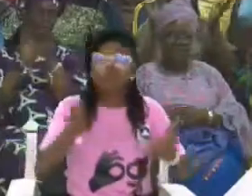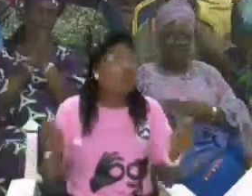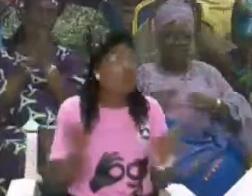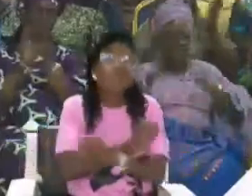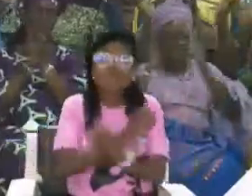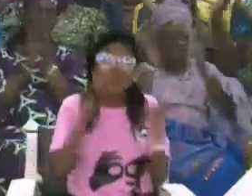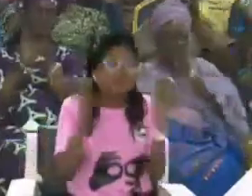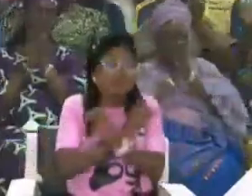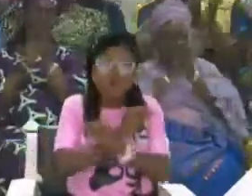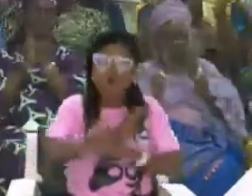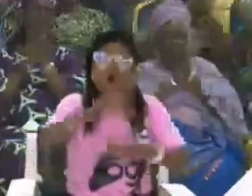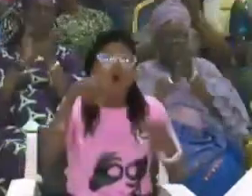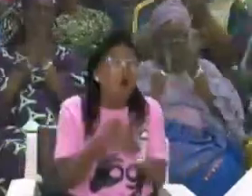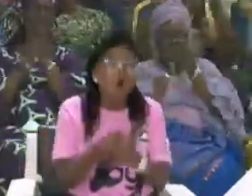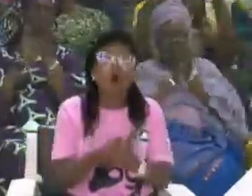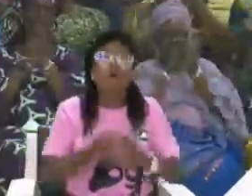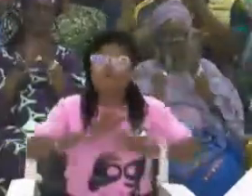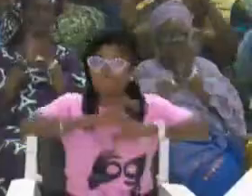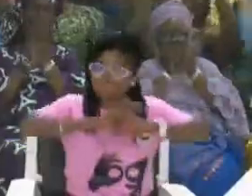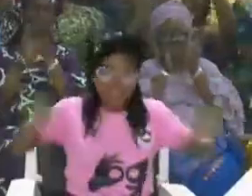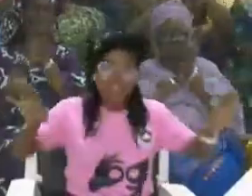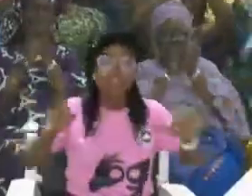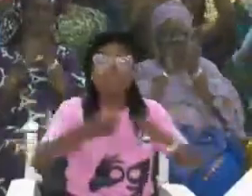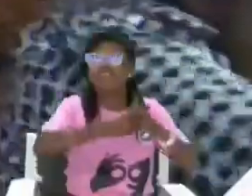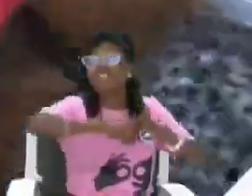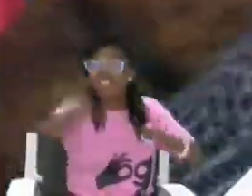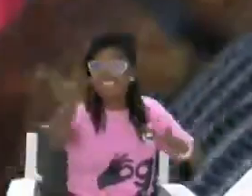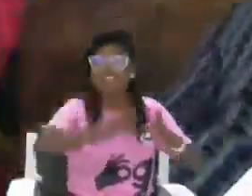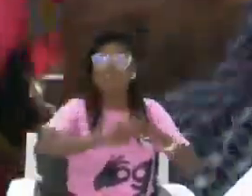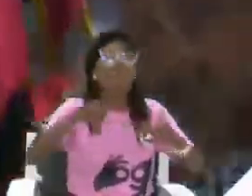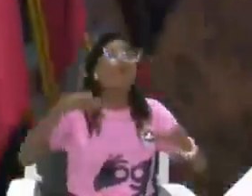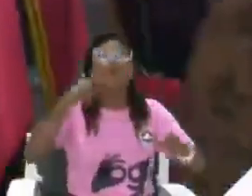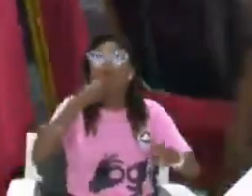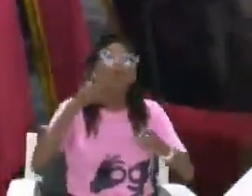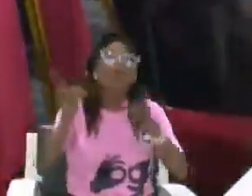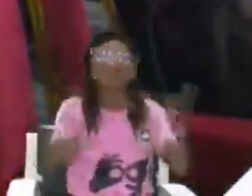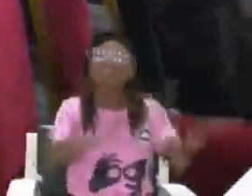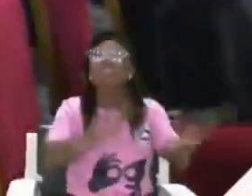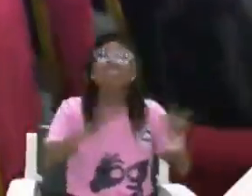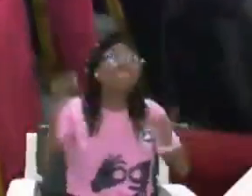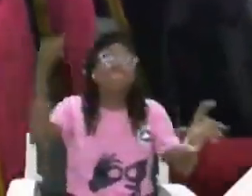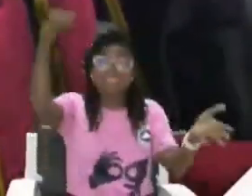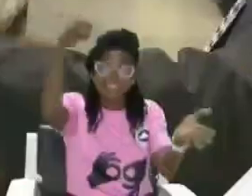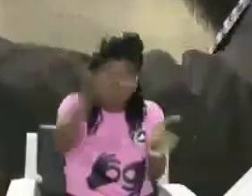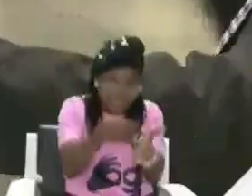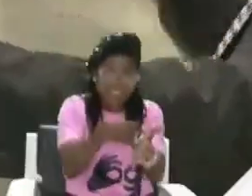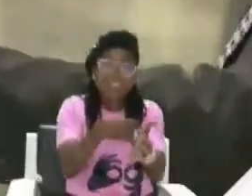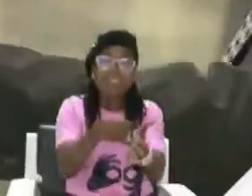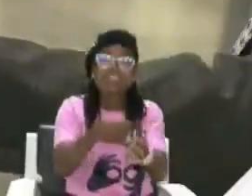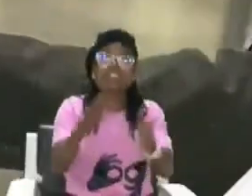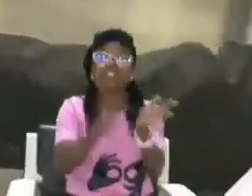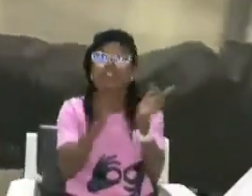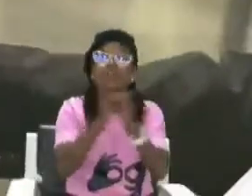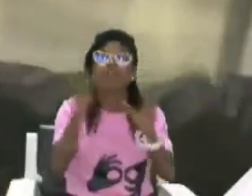normal, everything normal, no cancer. Who did it?